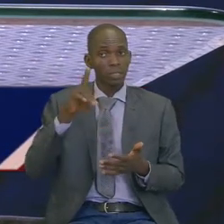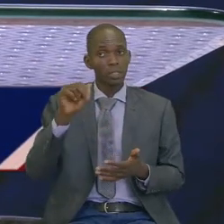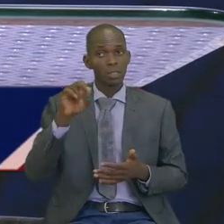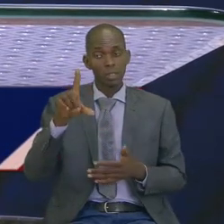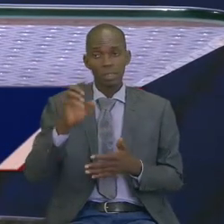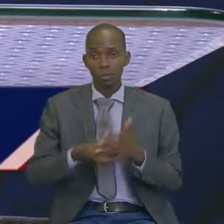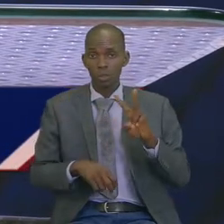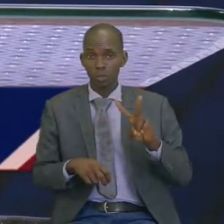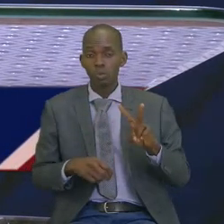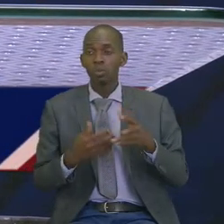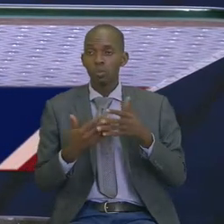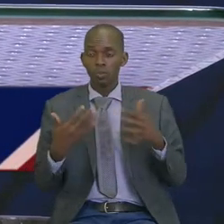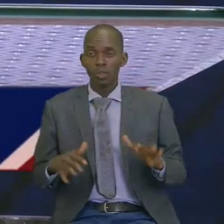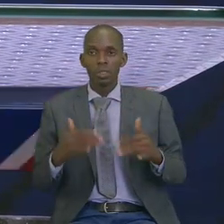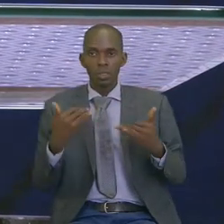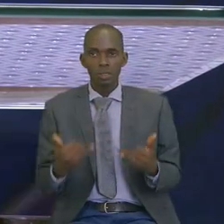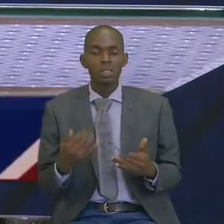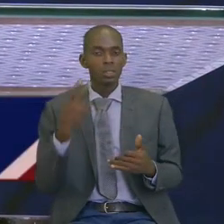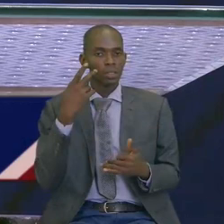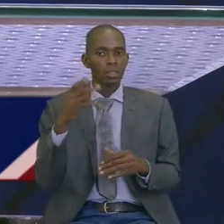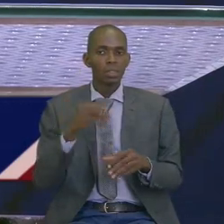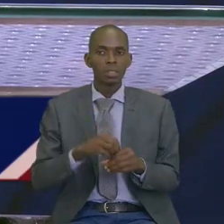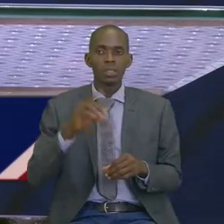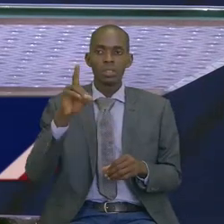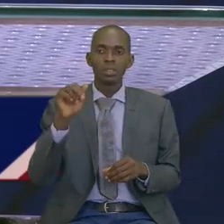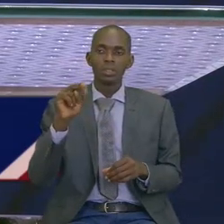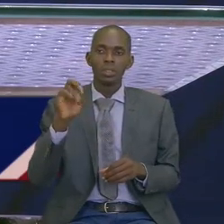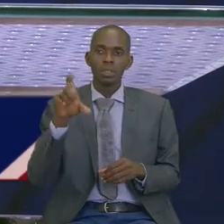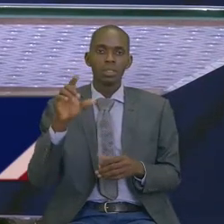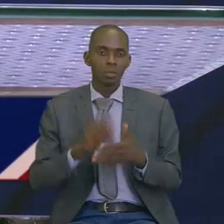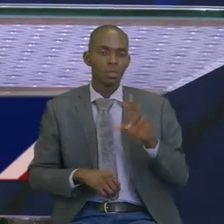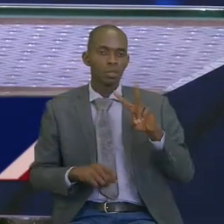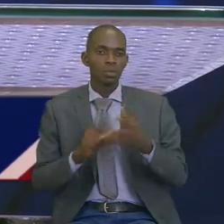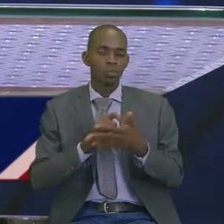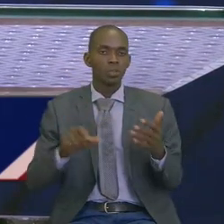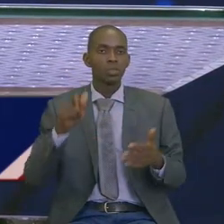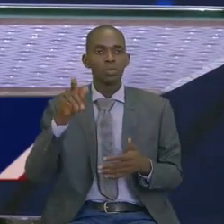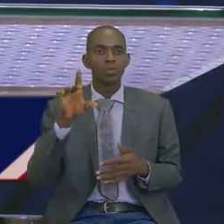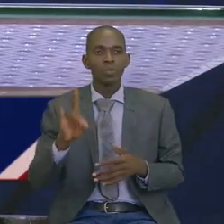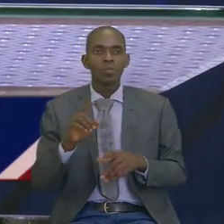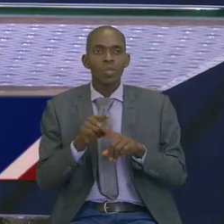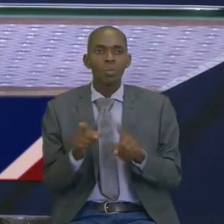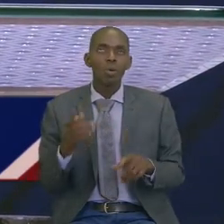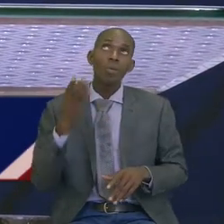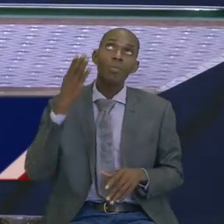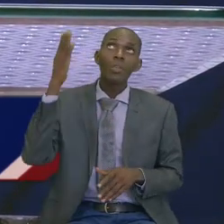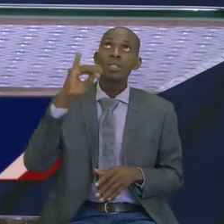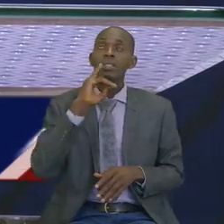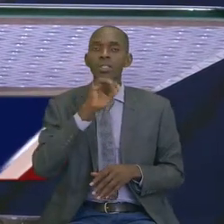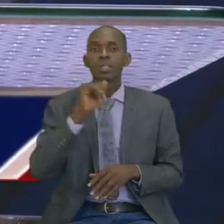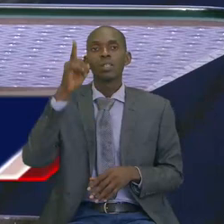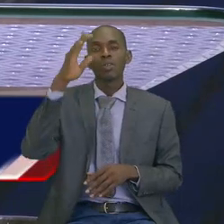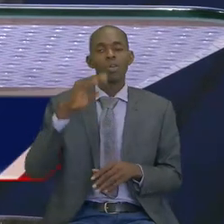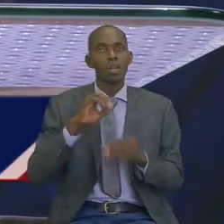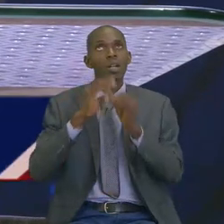to read now from verse 28. Chapter 2, verse 28. But there is a God in heaven that